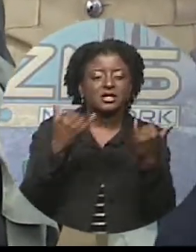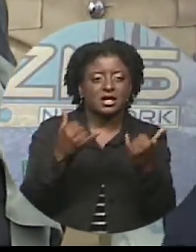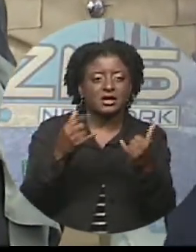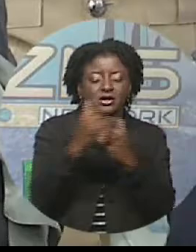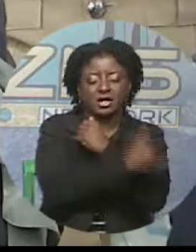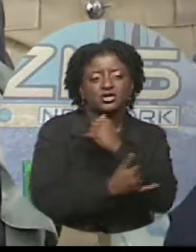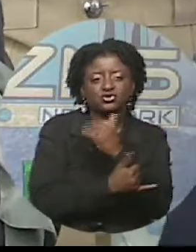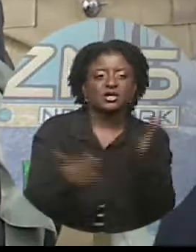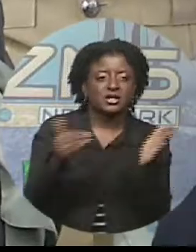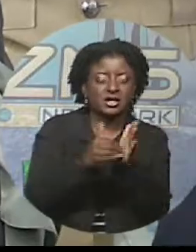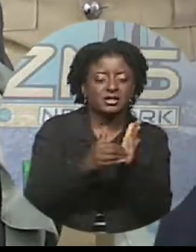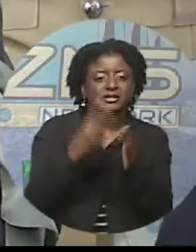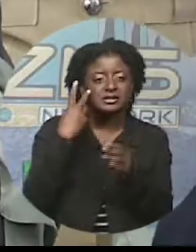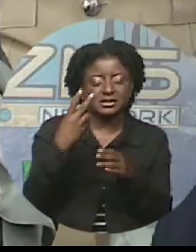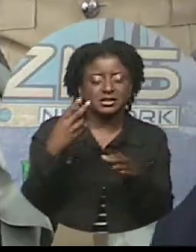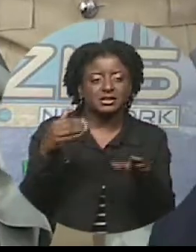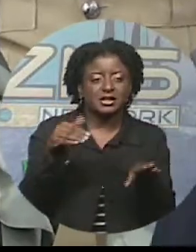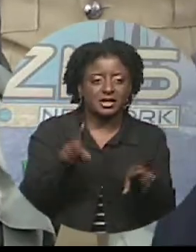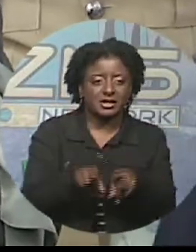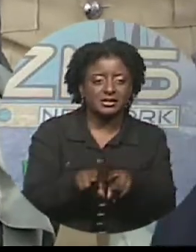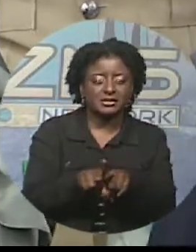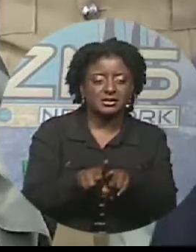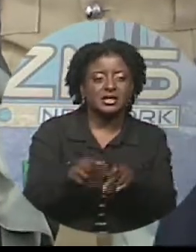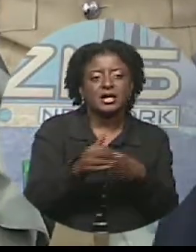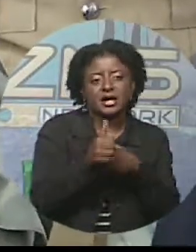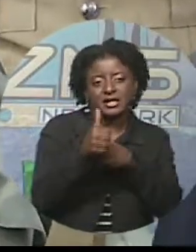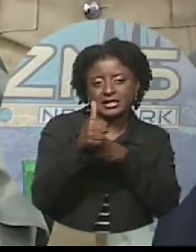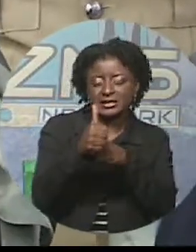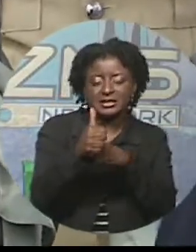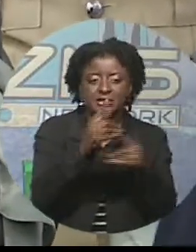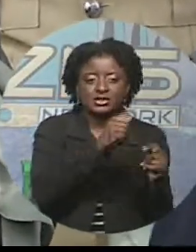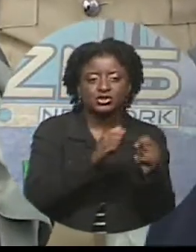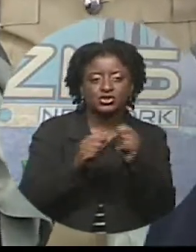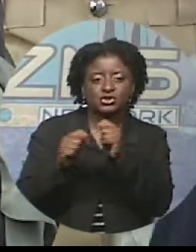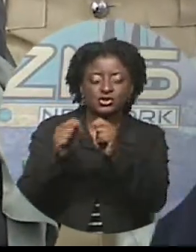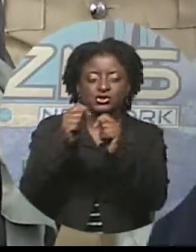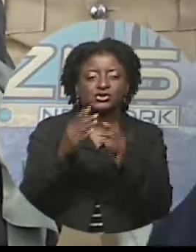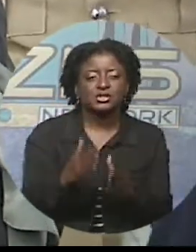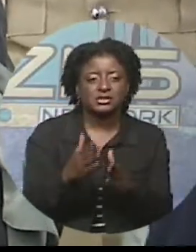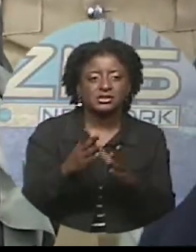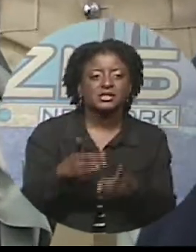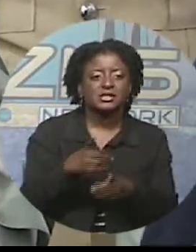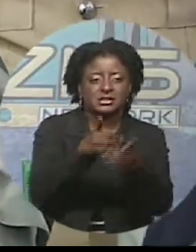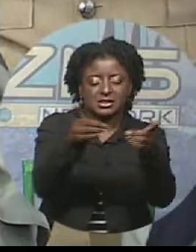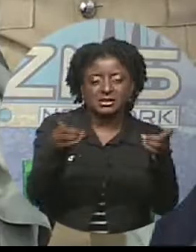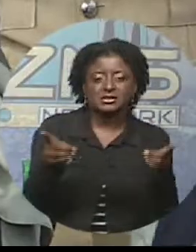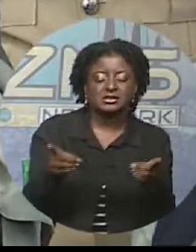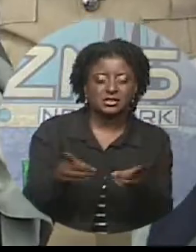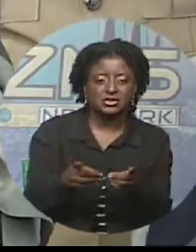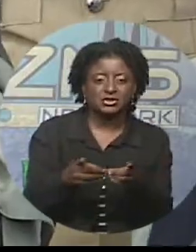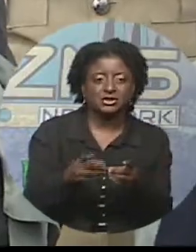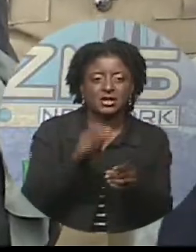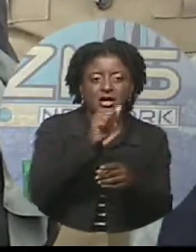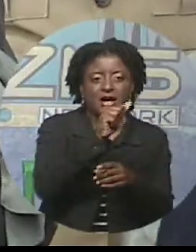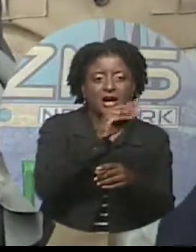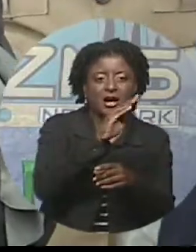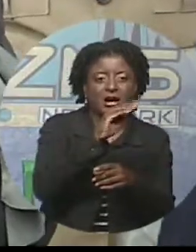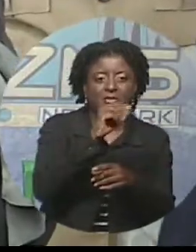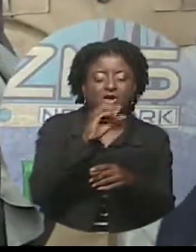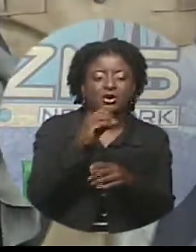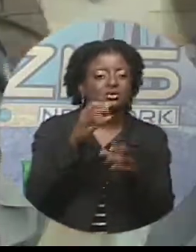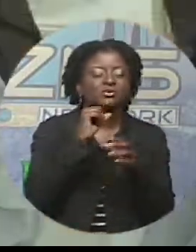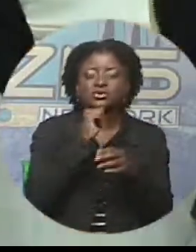leading tourism destination. And Abaco now is not taking second shelf to any of the other islands. It is